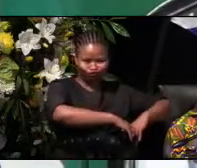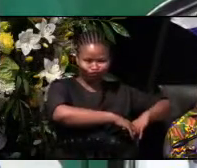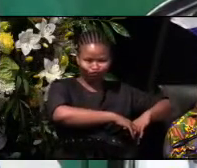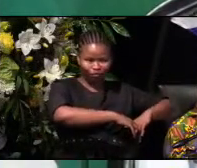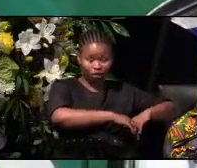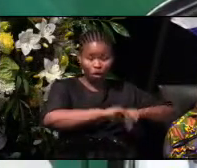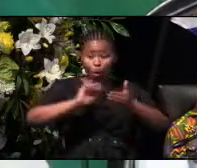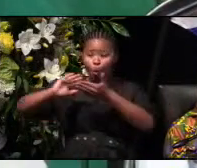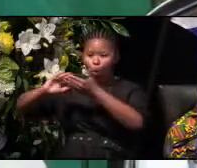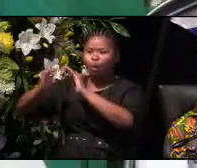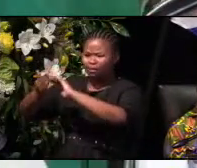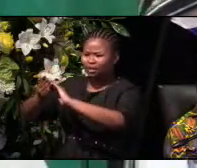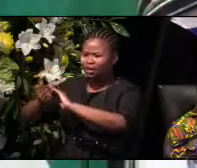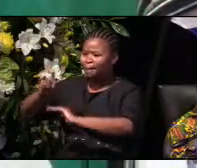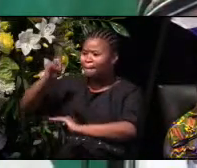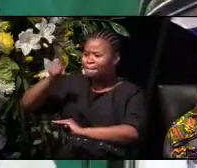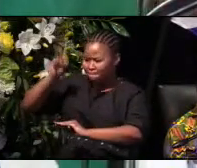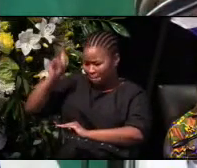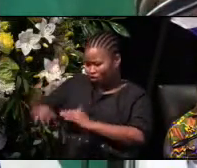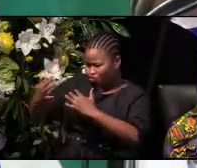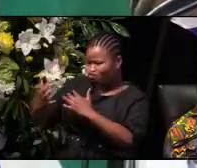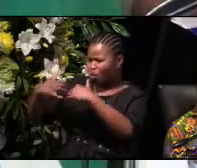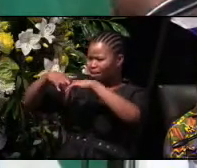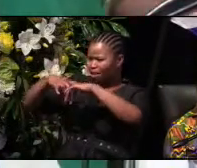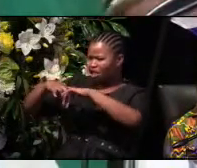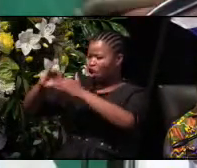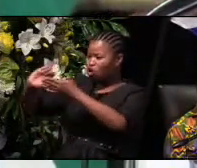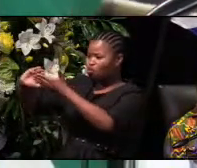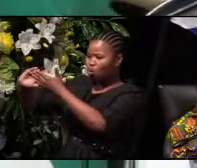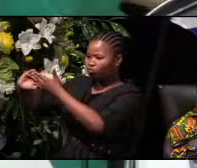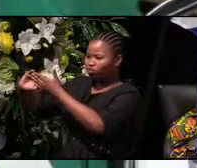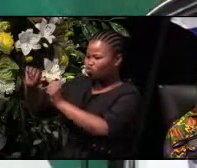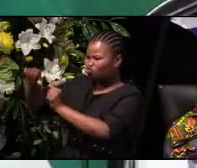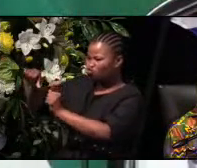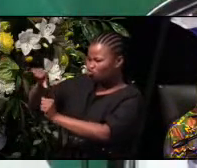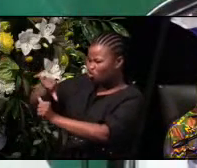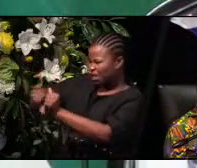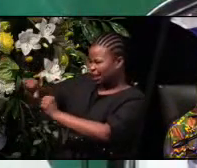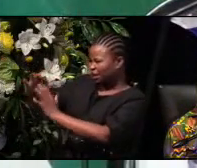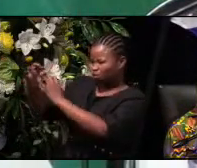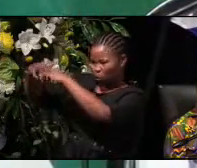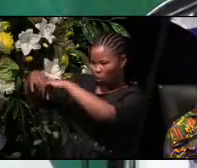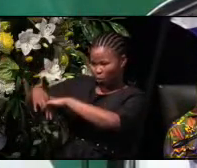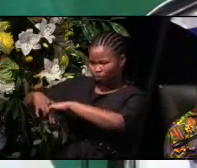Community must collapse and Society will collapse